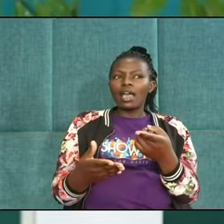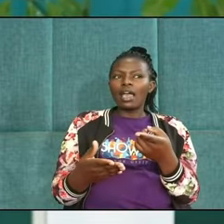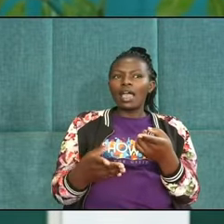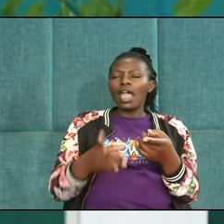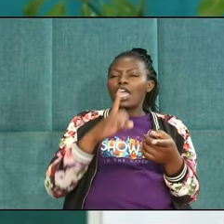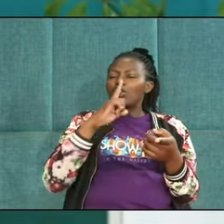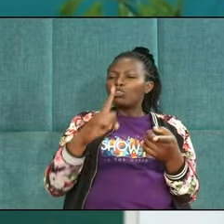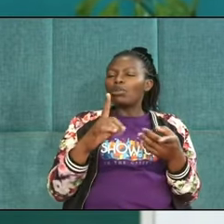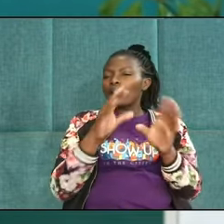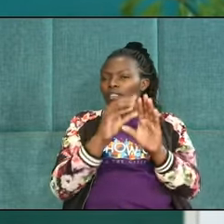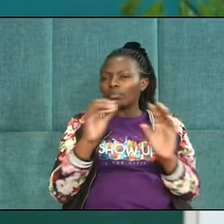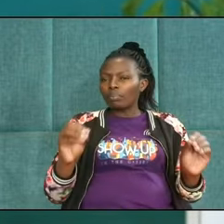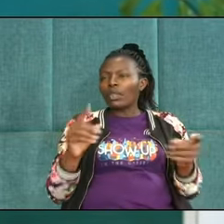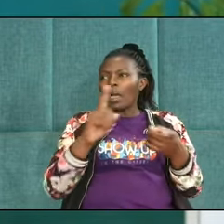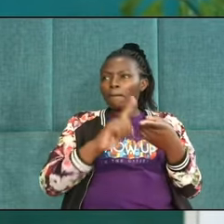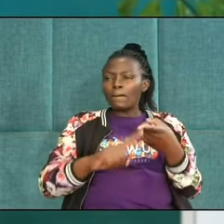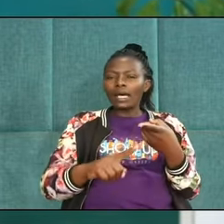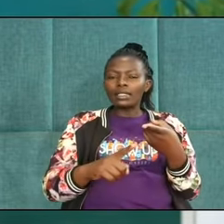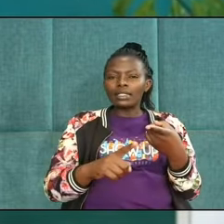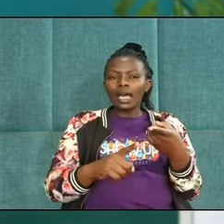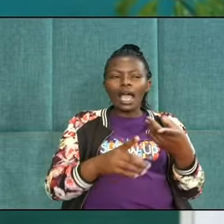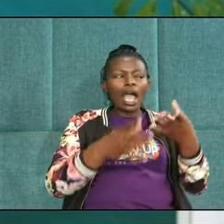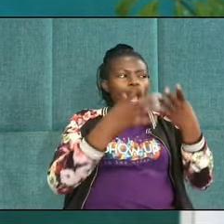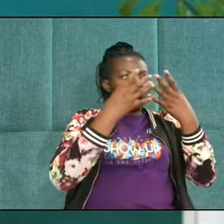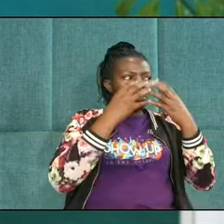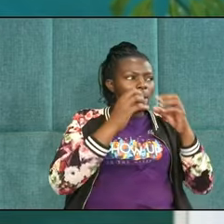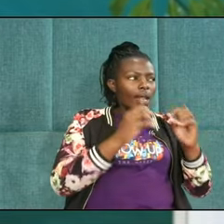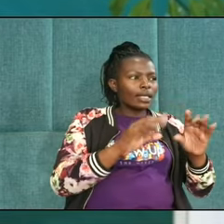company. When you ask,